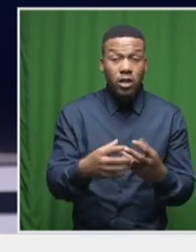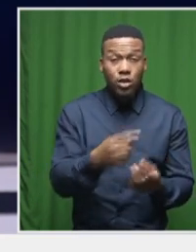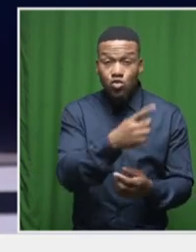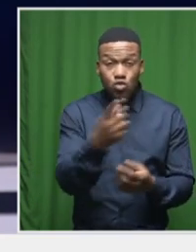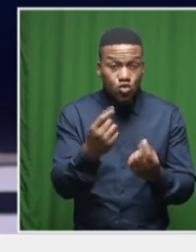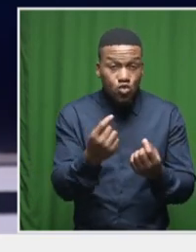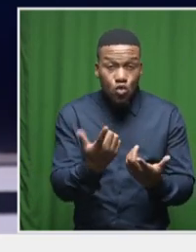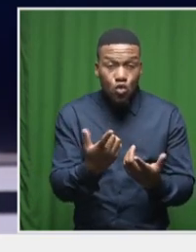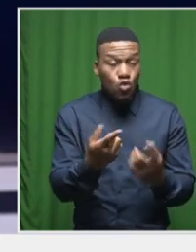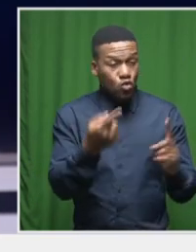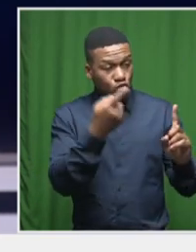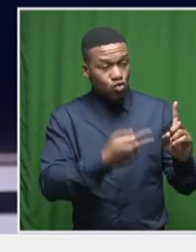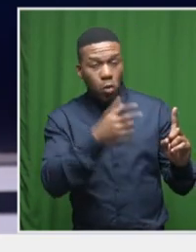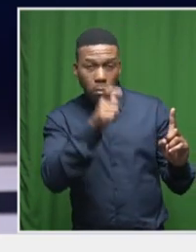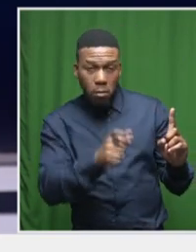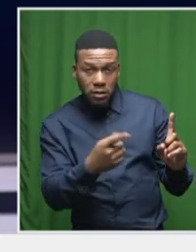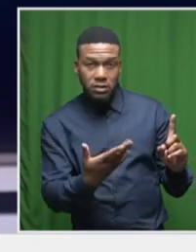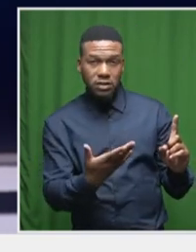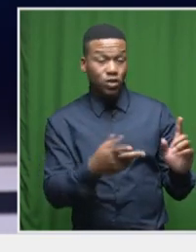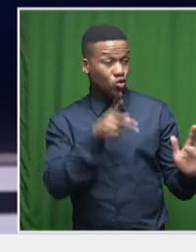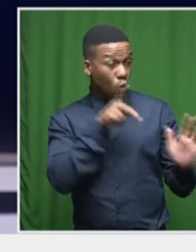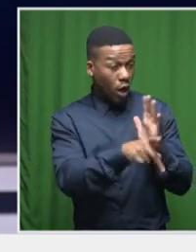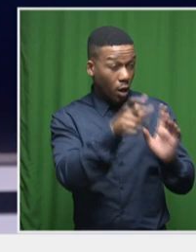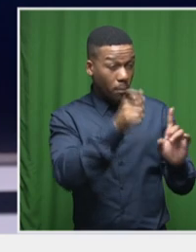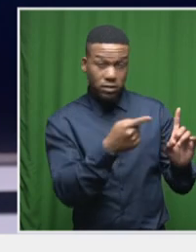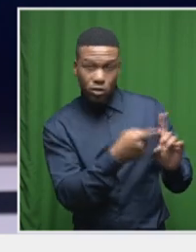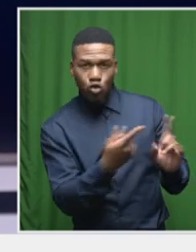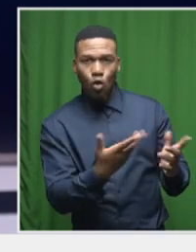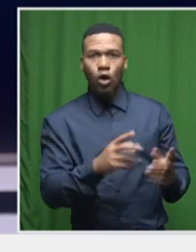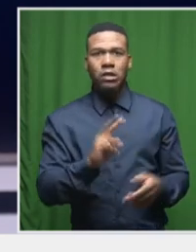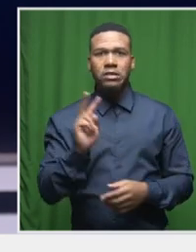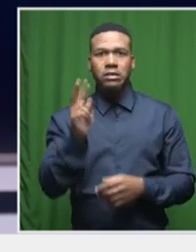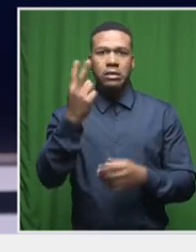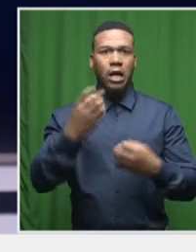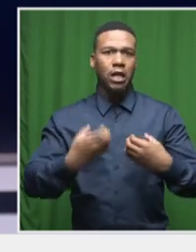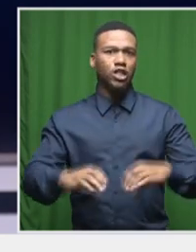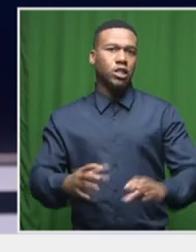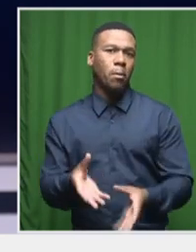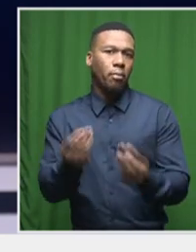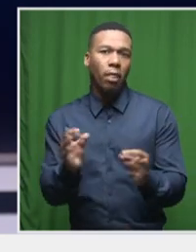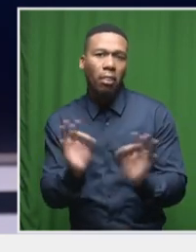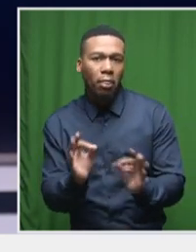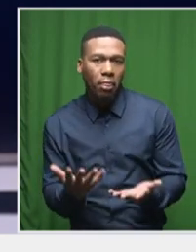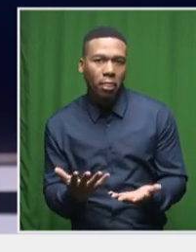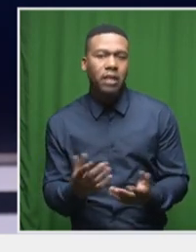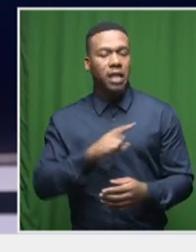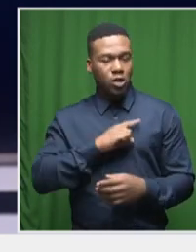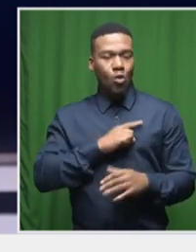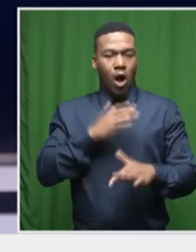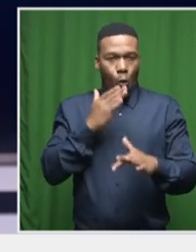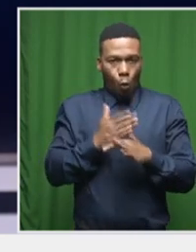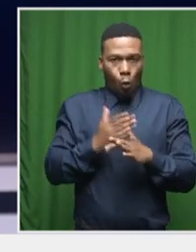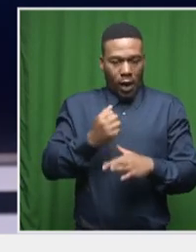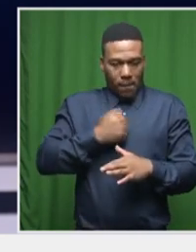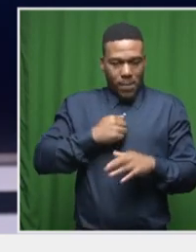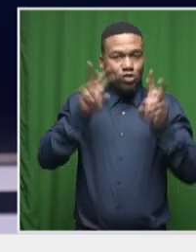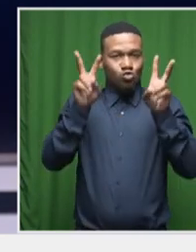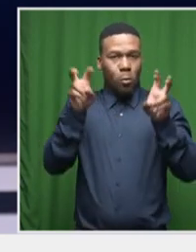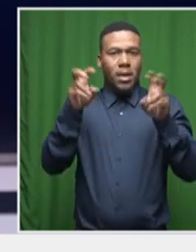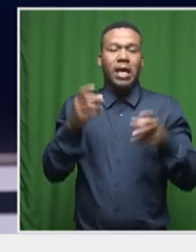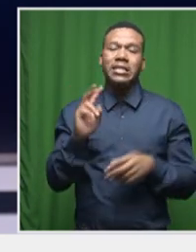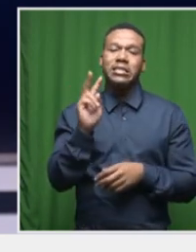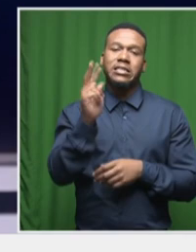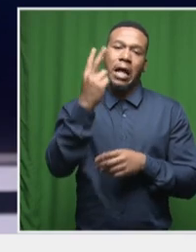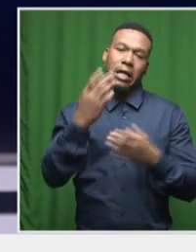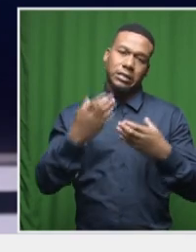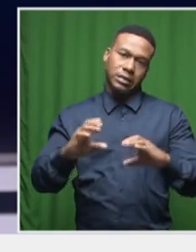if you kill someone, that person doesn't have a second chance. You understand? So that's why also I'm calling my work a second chance, because everyone deserves a second chance. All